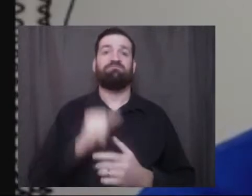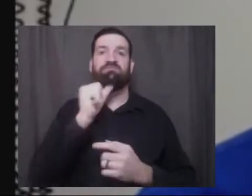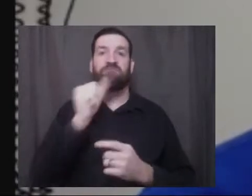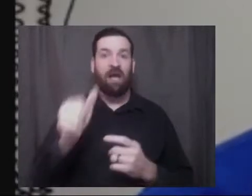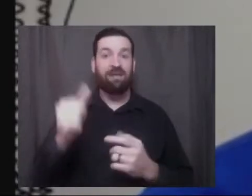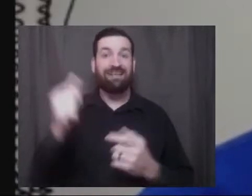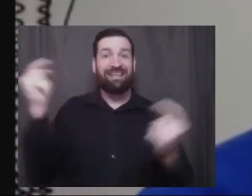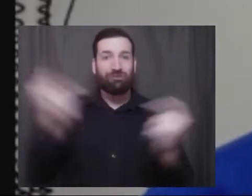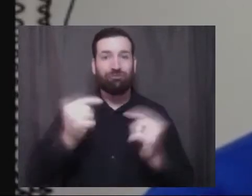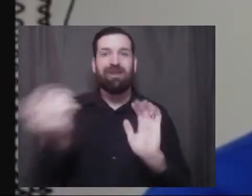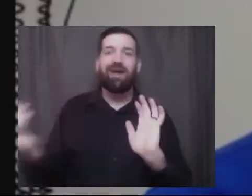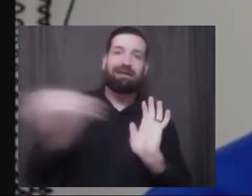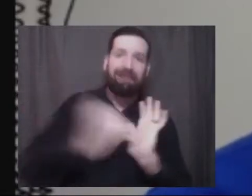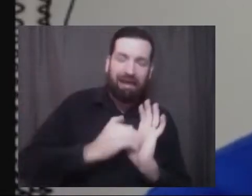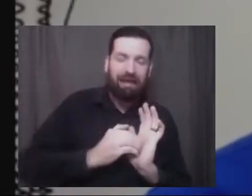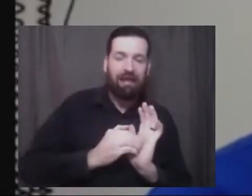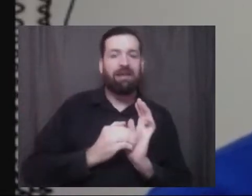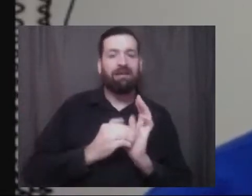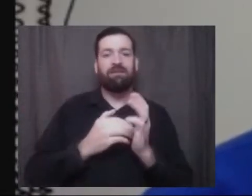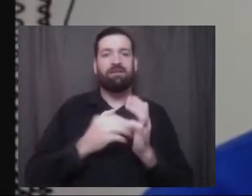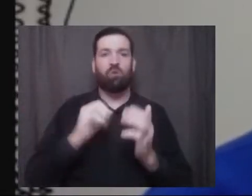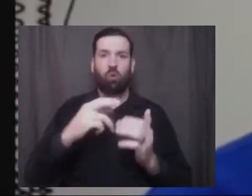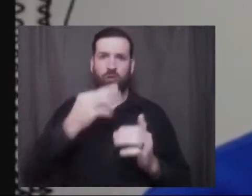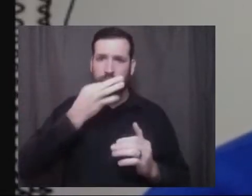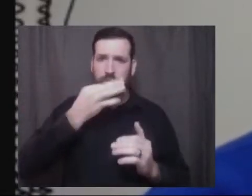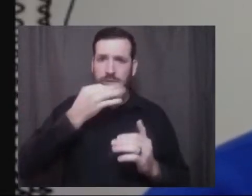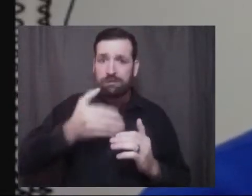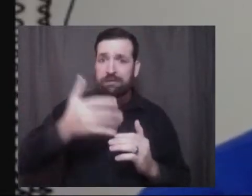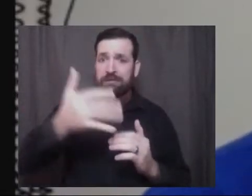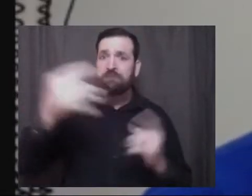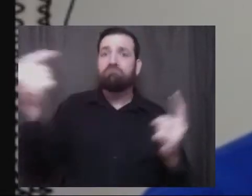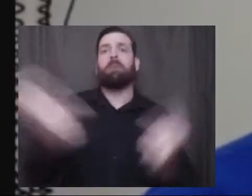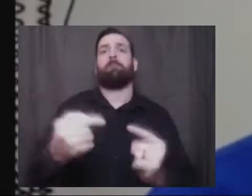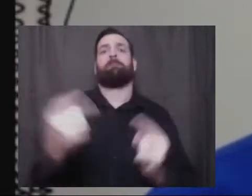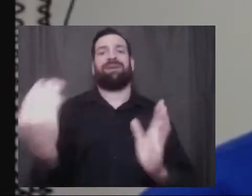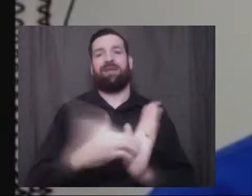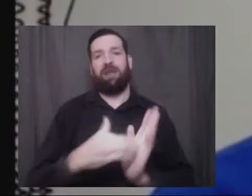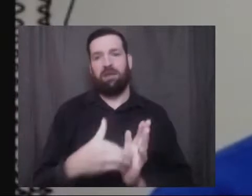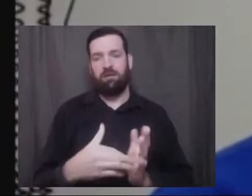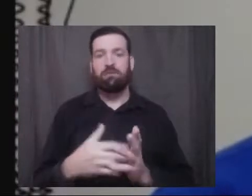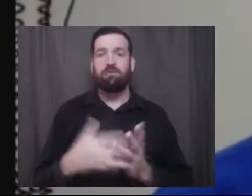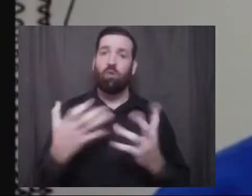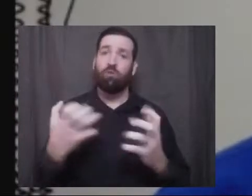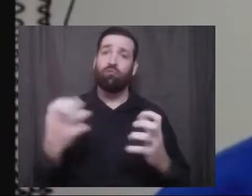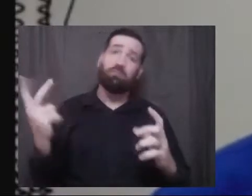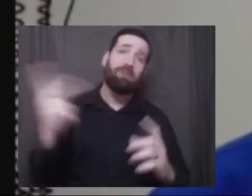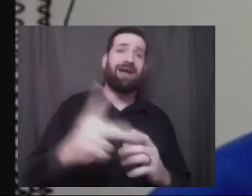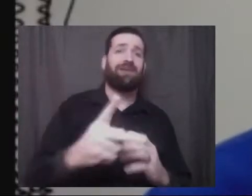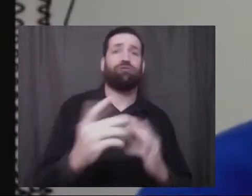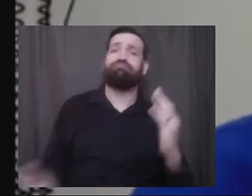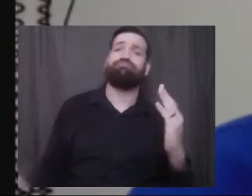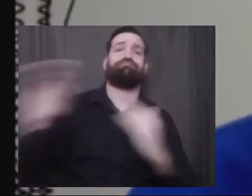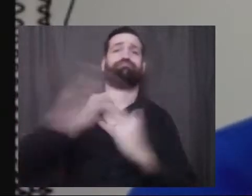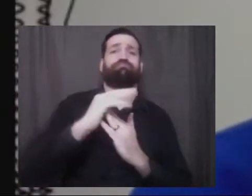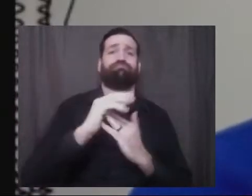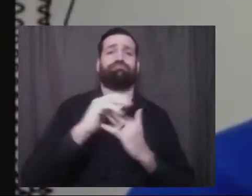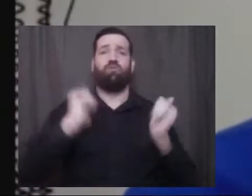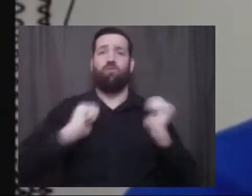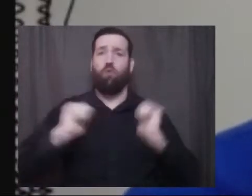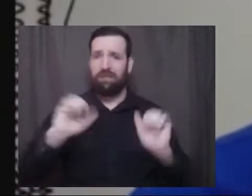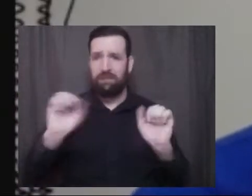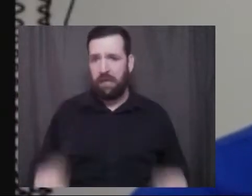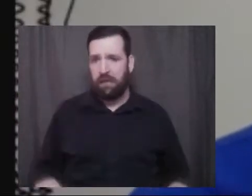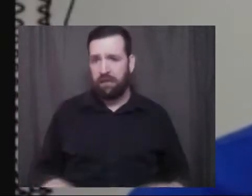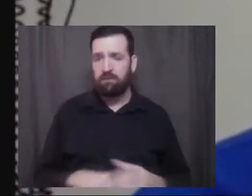process or shortly after, so that you get them back into that peak performance as quickly as possible. And then there's things you have to